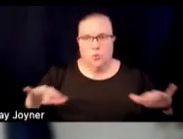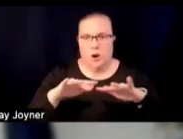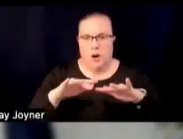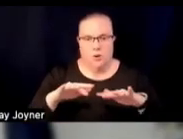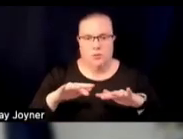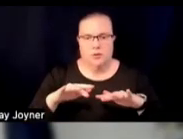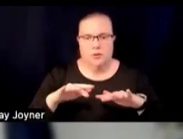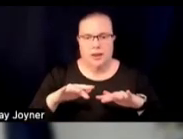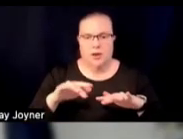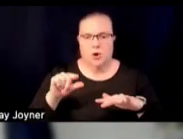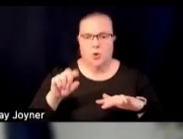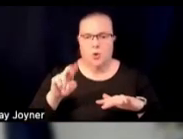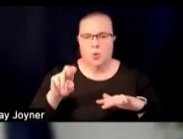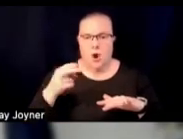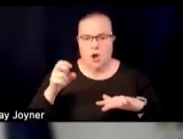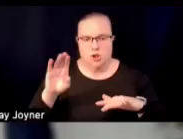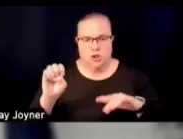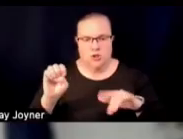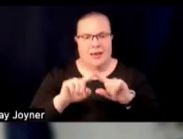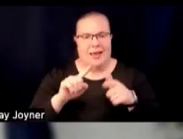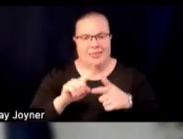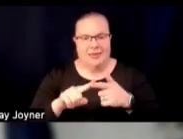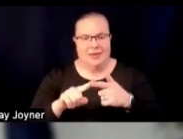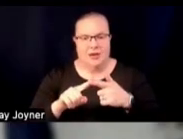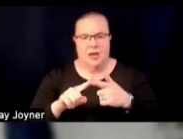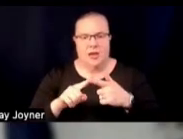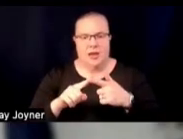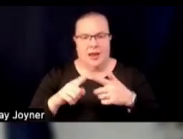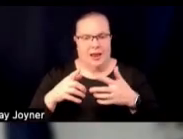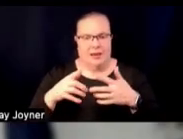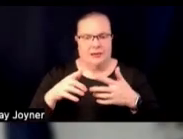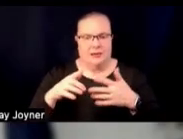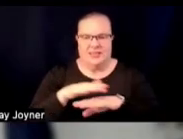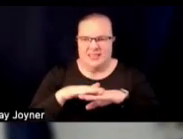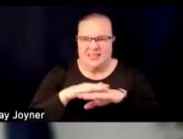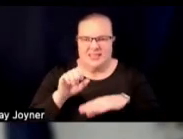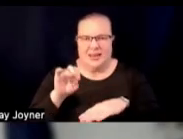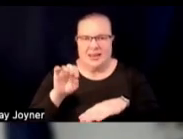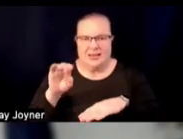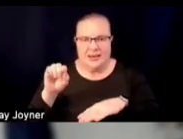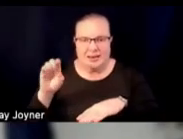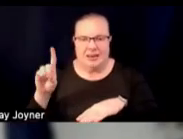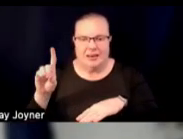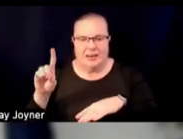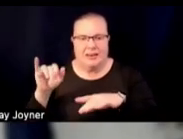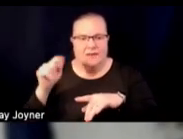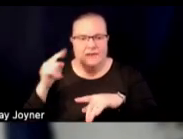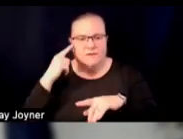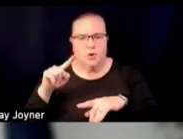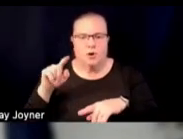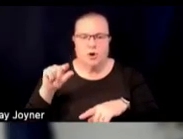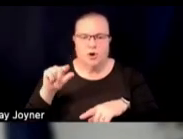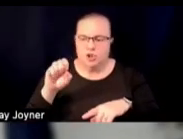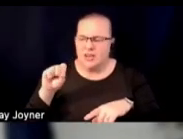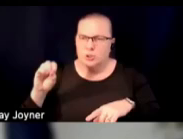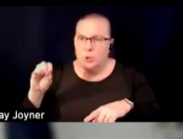gouache, and then I sealed that with gesso. I sanded it so that I could have the ground for the actual pastel. And then over that,